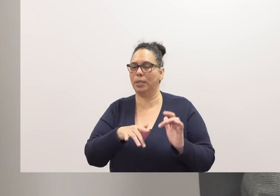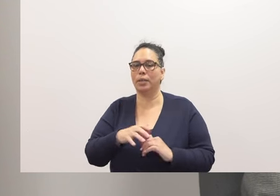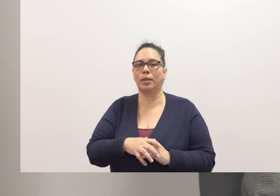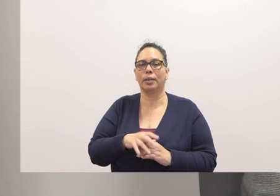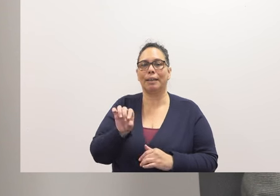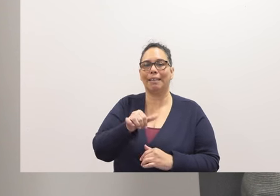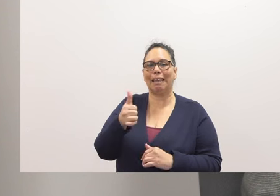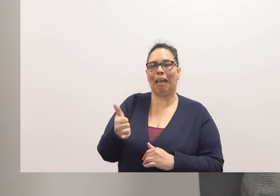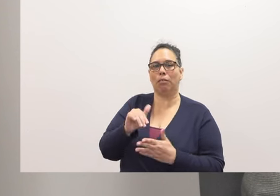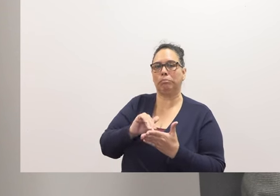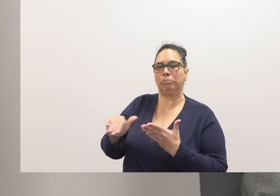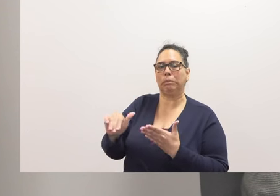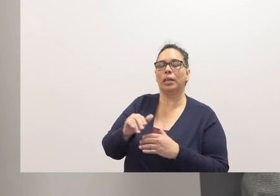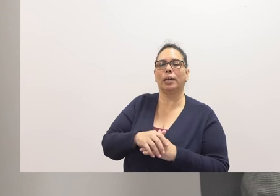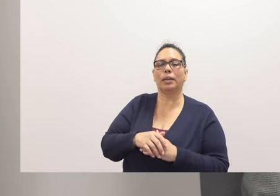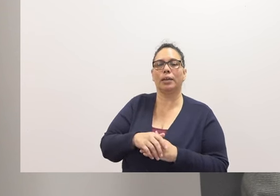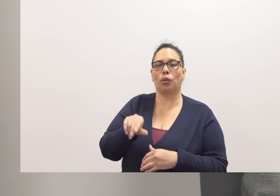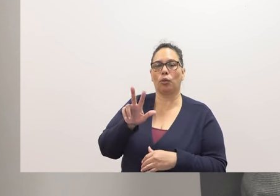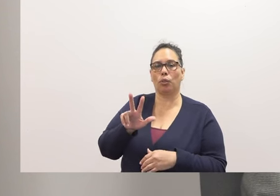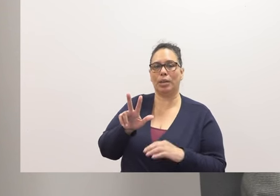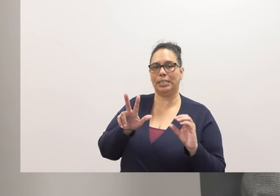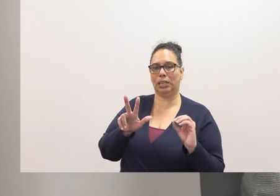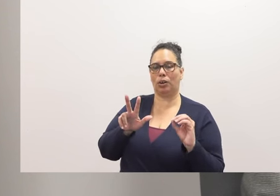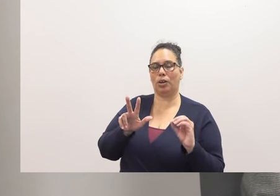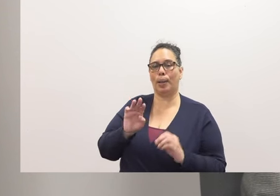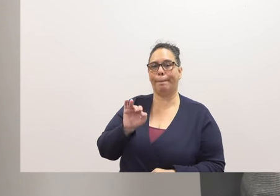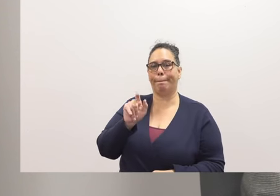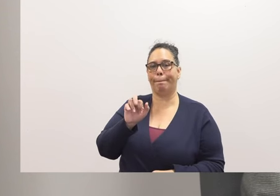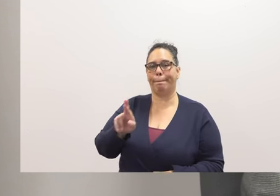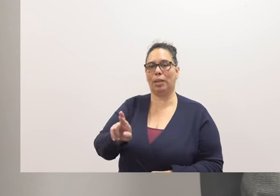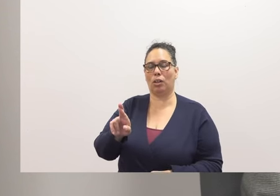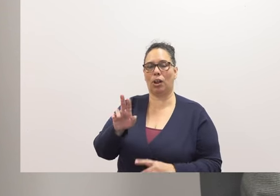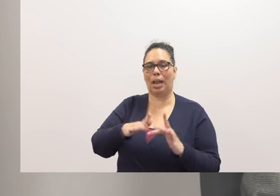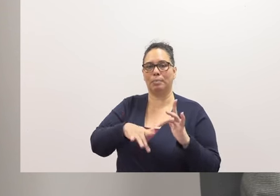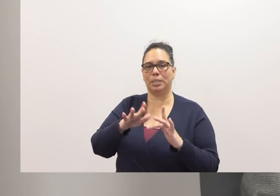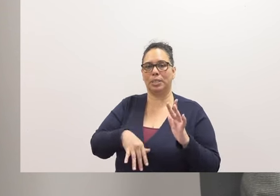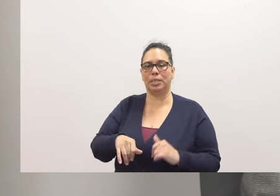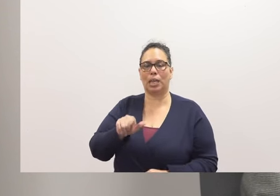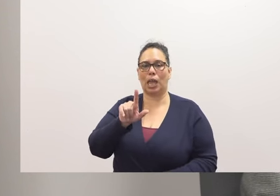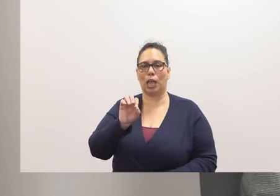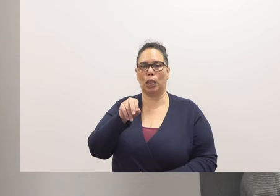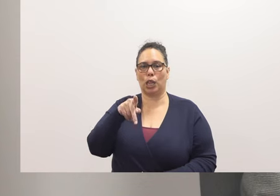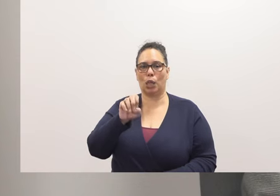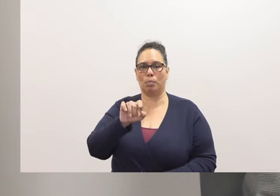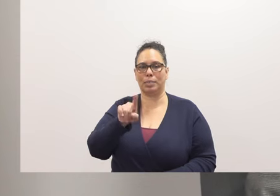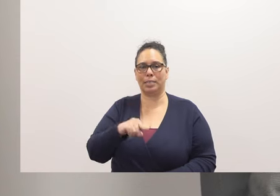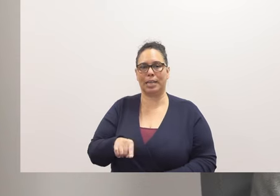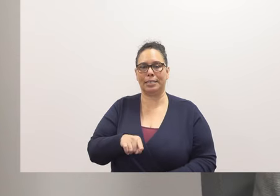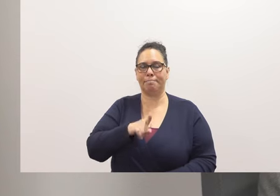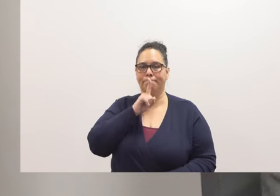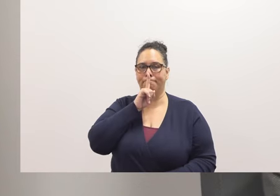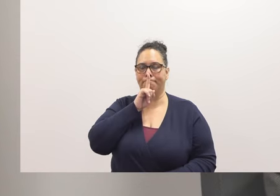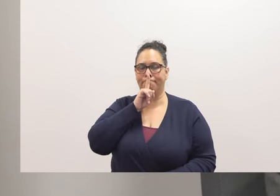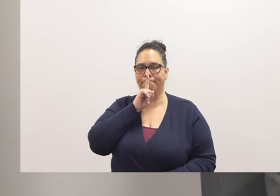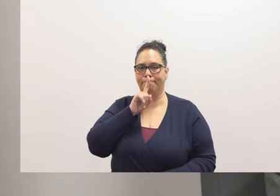the other dismissal, the vote was 3-0, with member Miller absent and member Lopez abstaining.